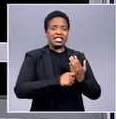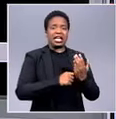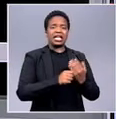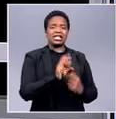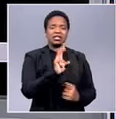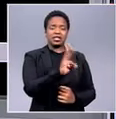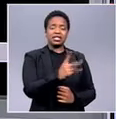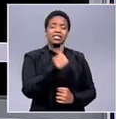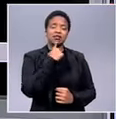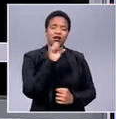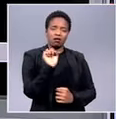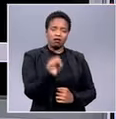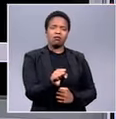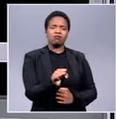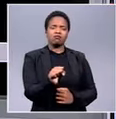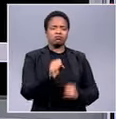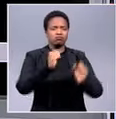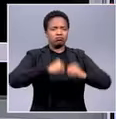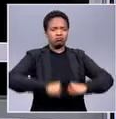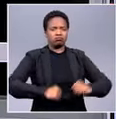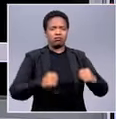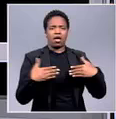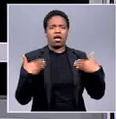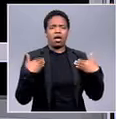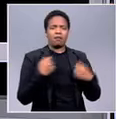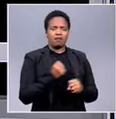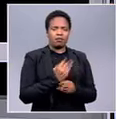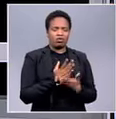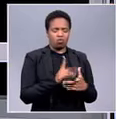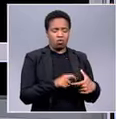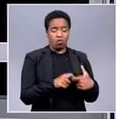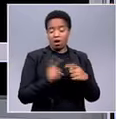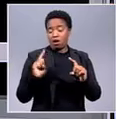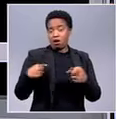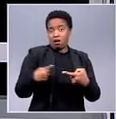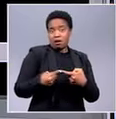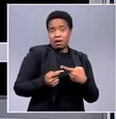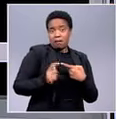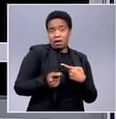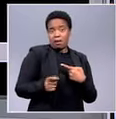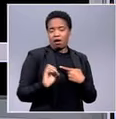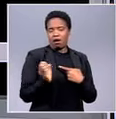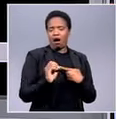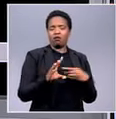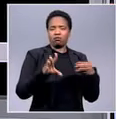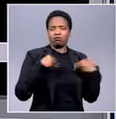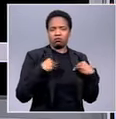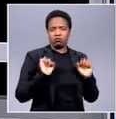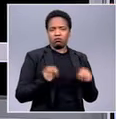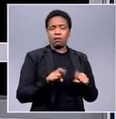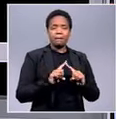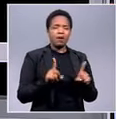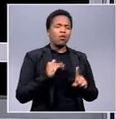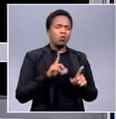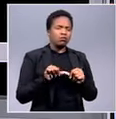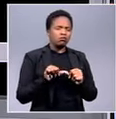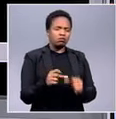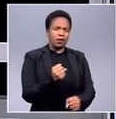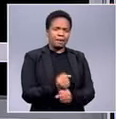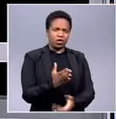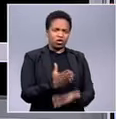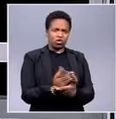cautiously welcomed SANRAL's decision to suspend the collection of e-toll debt, but it will continue to fight for a